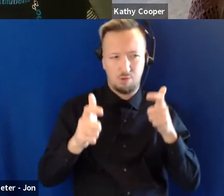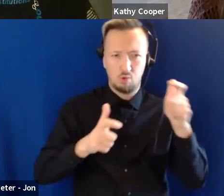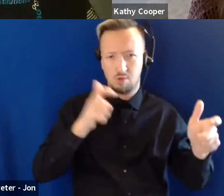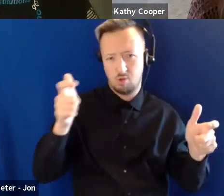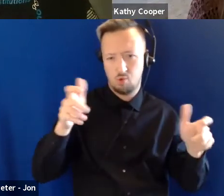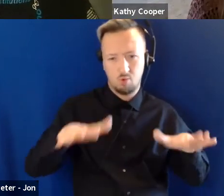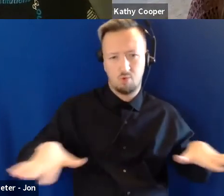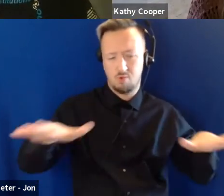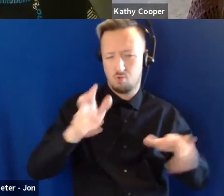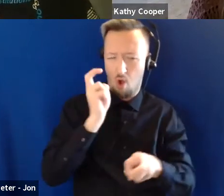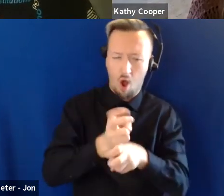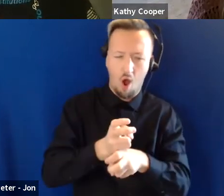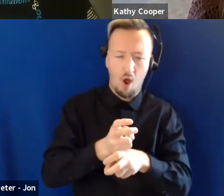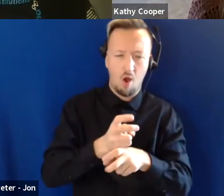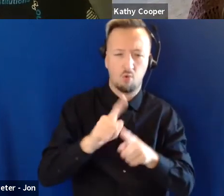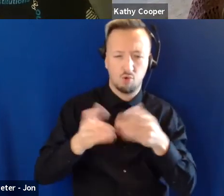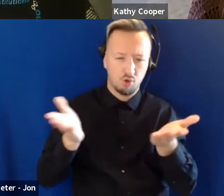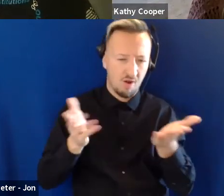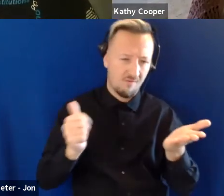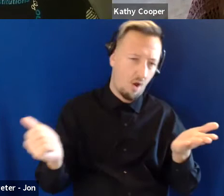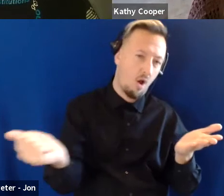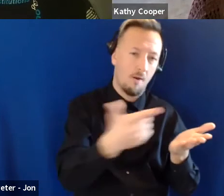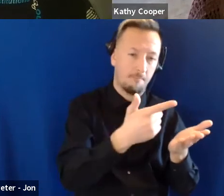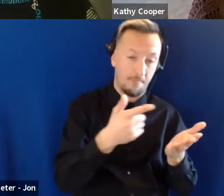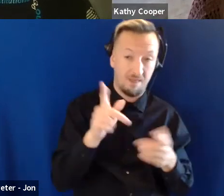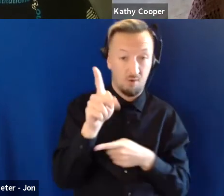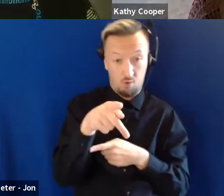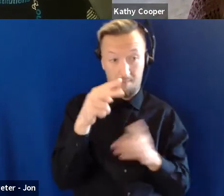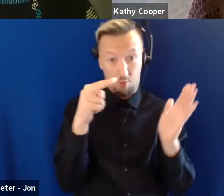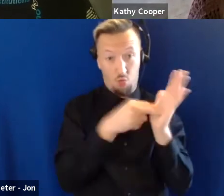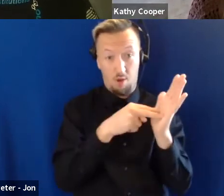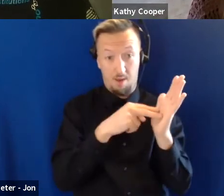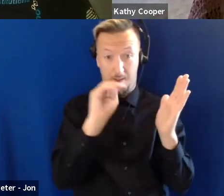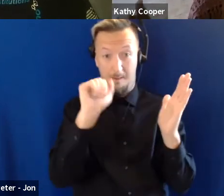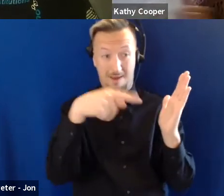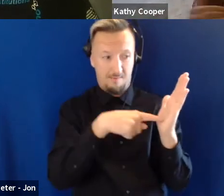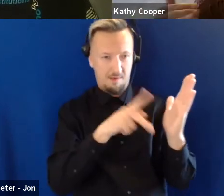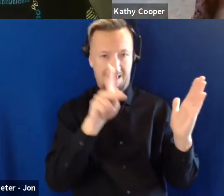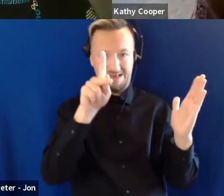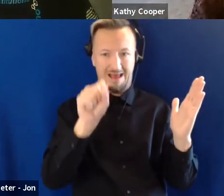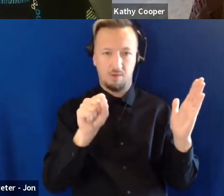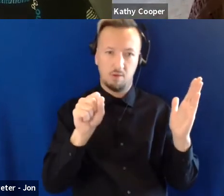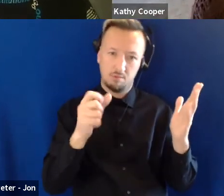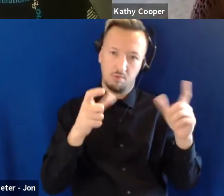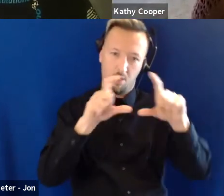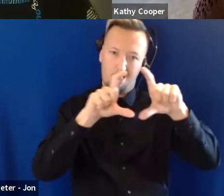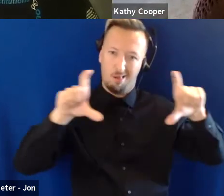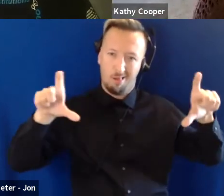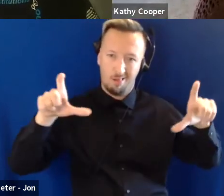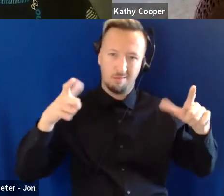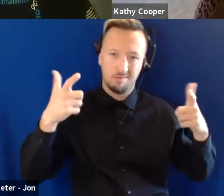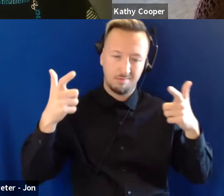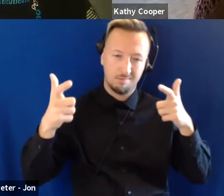we're talking a lot of miles. If you've ever seen Kansas on a map, it's pretty long.